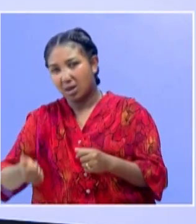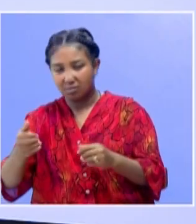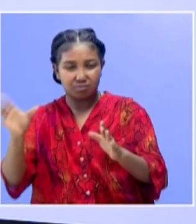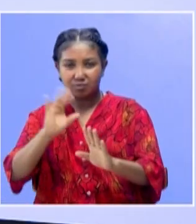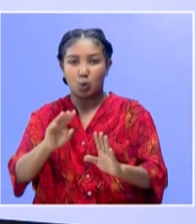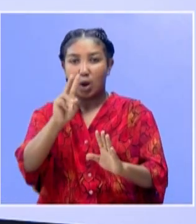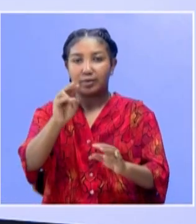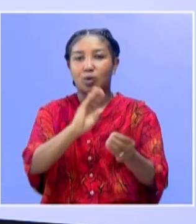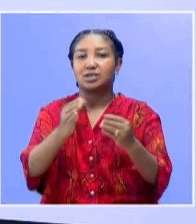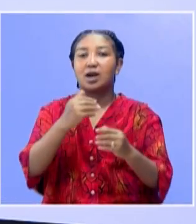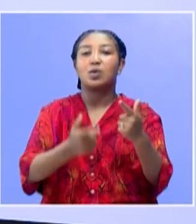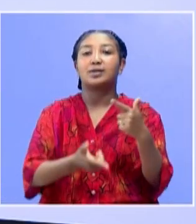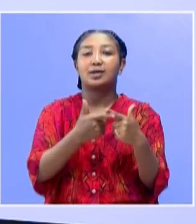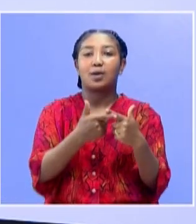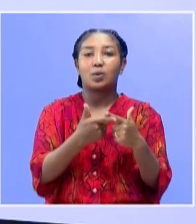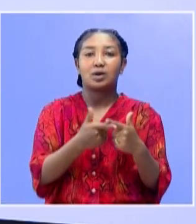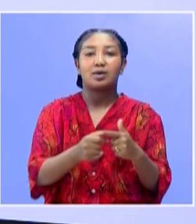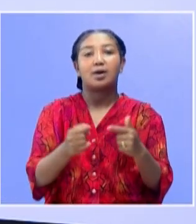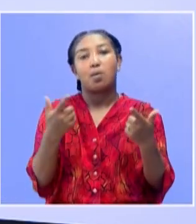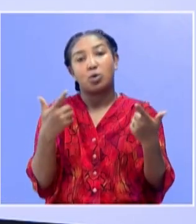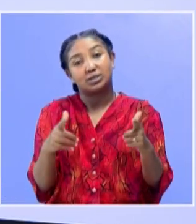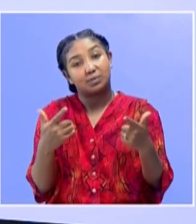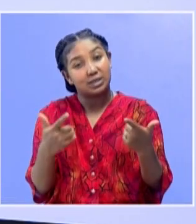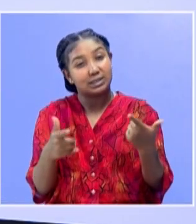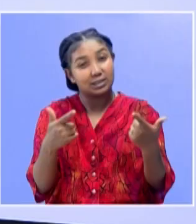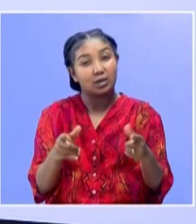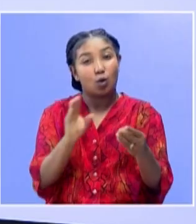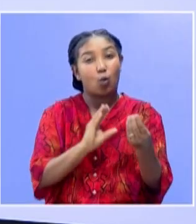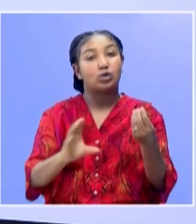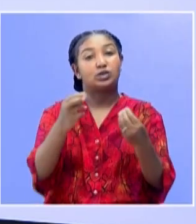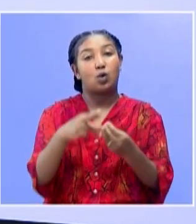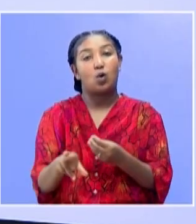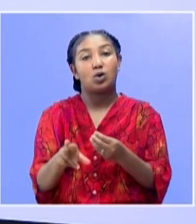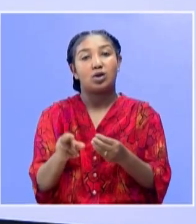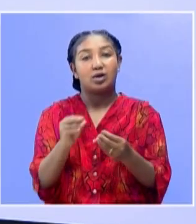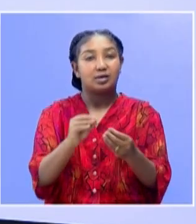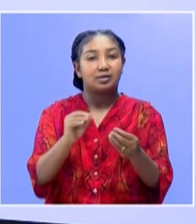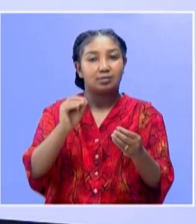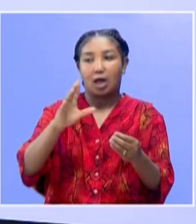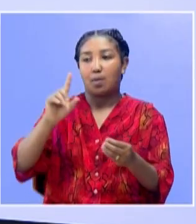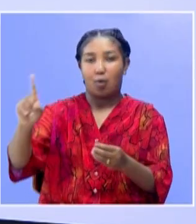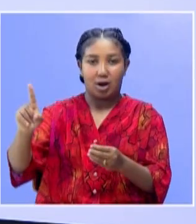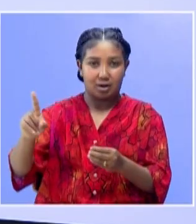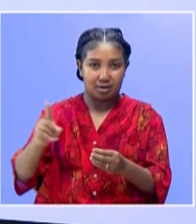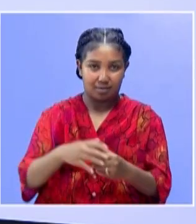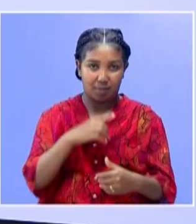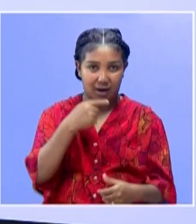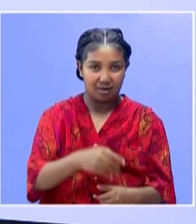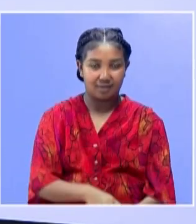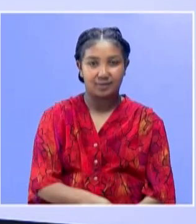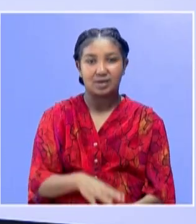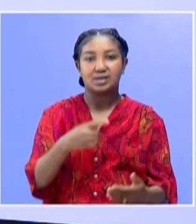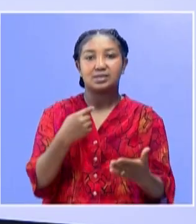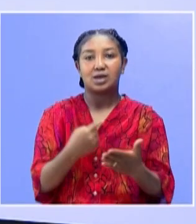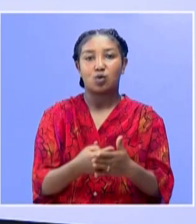Okay, then the second is the possibility condition or conditional sentence type 1.